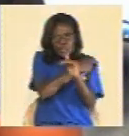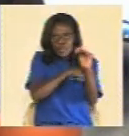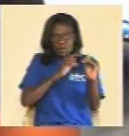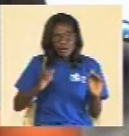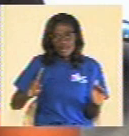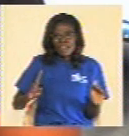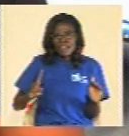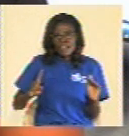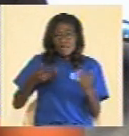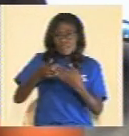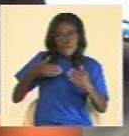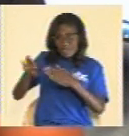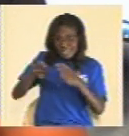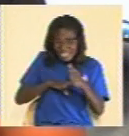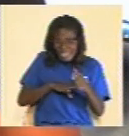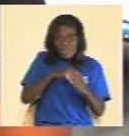to finish the treatment.